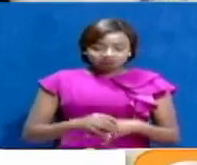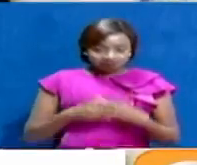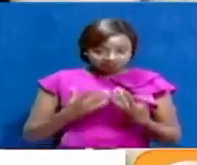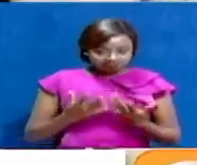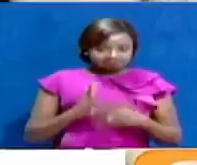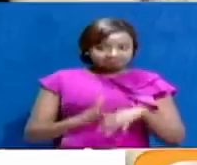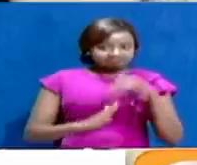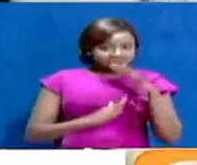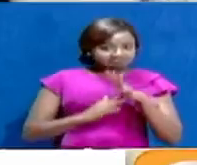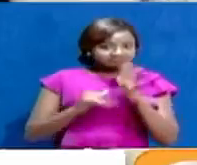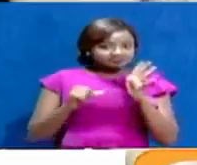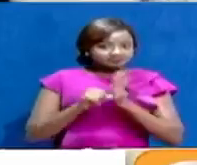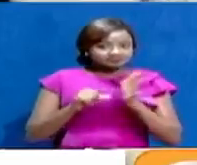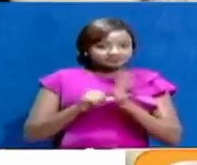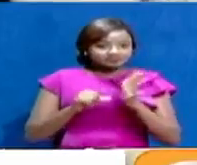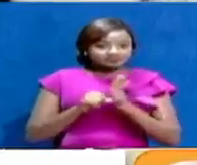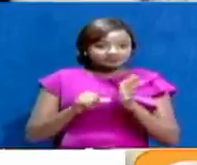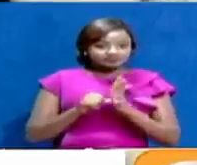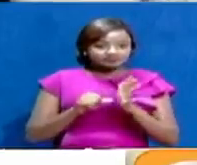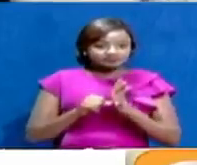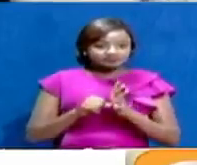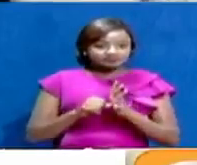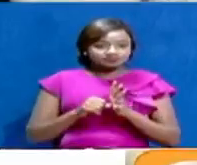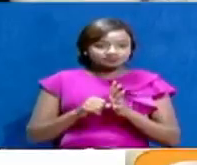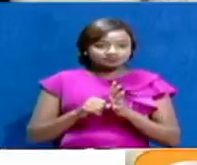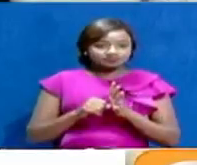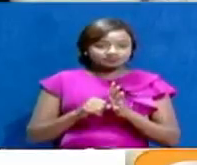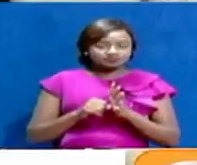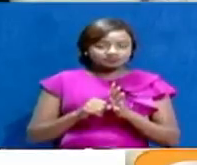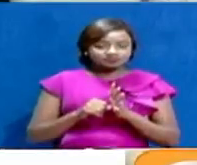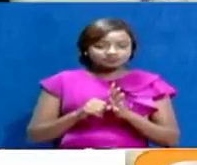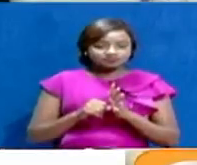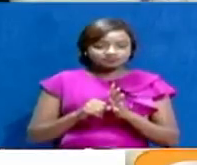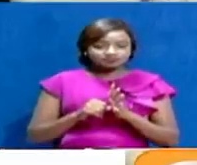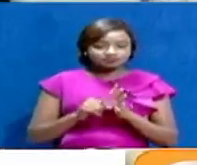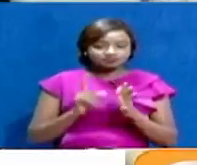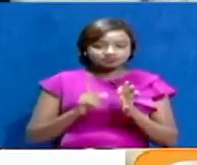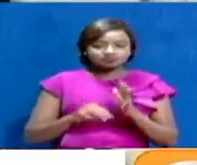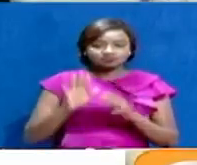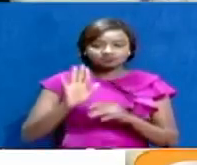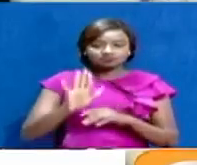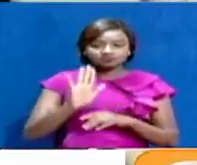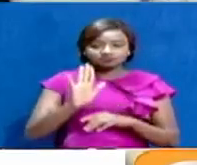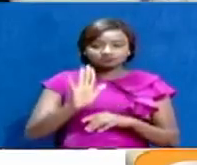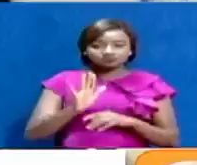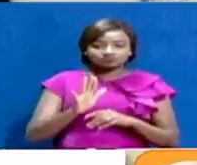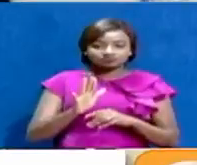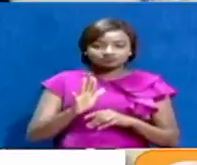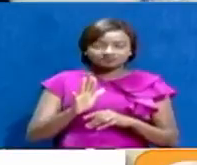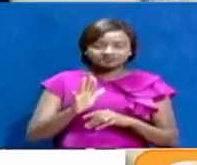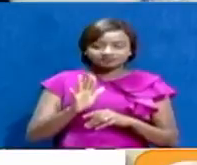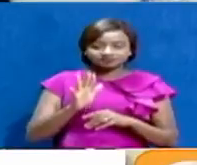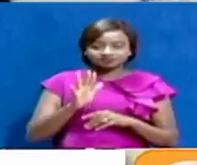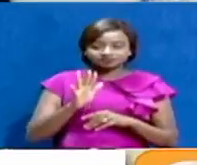say the main problem that was the reason why France, which was the main country that actually halted